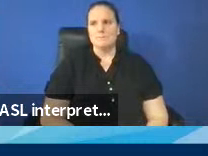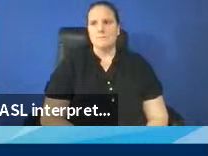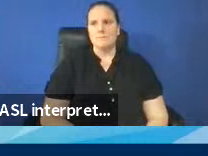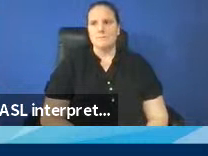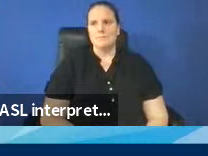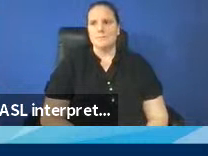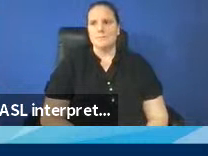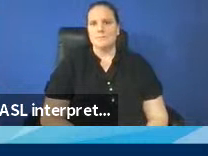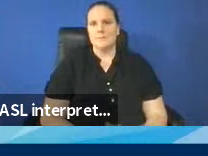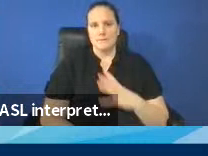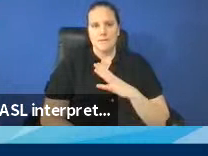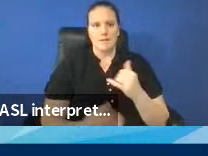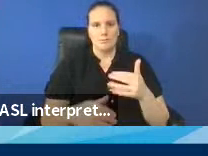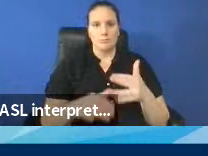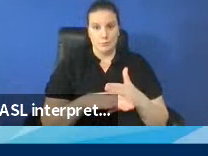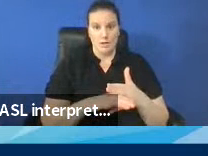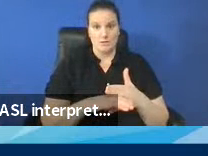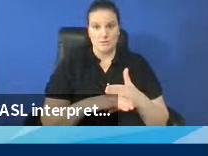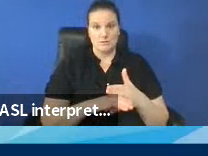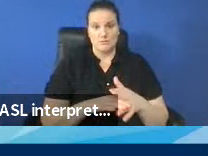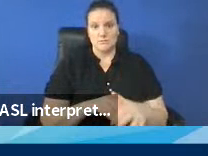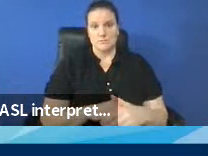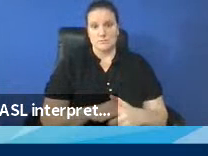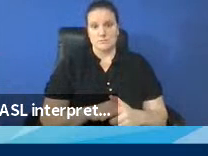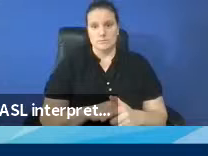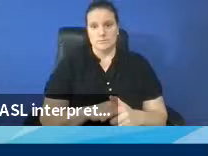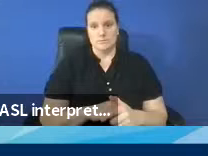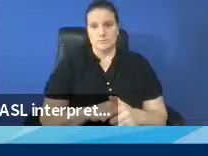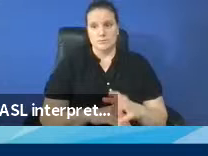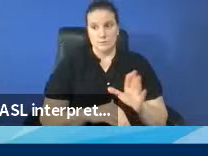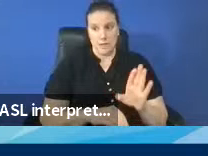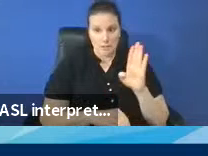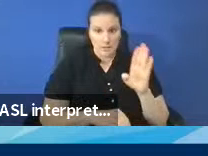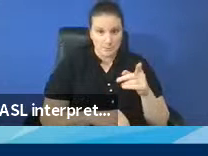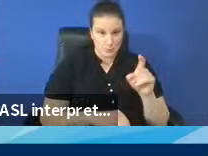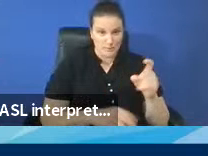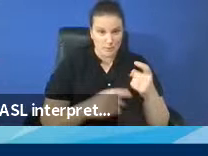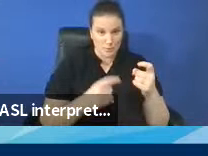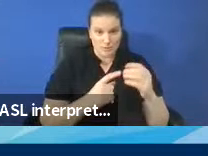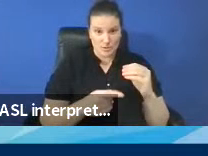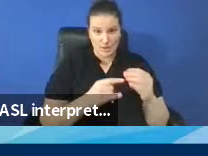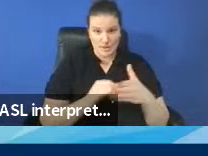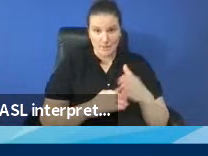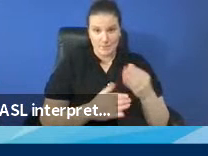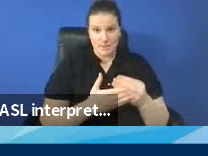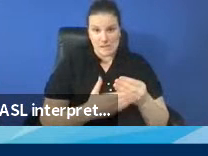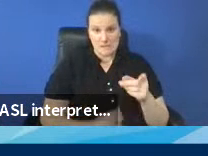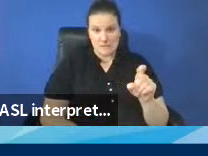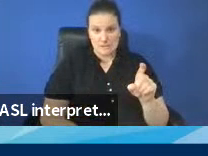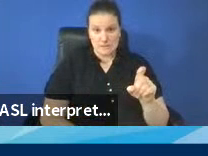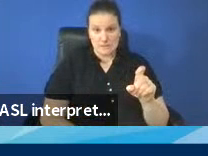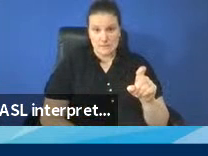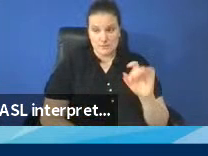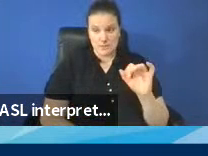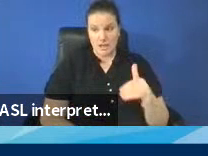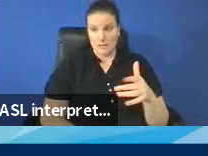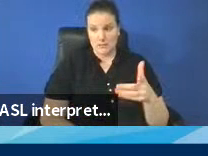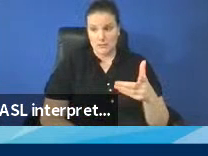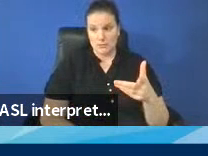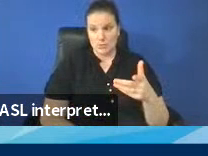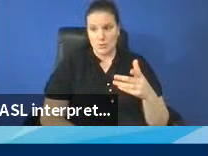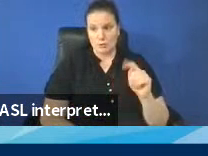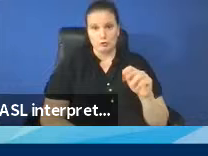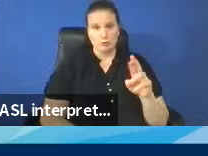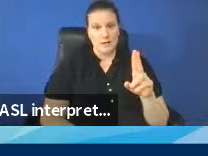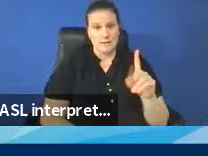All right, we're going to take a break, but I see, Dane, you had your hand up. Is it a question about funding? Is that what it is, or is it about